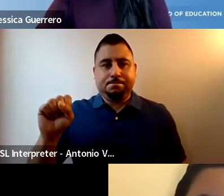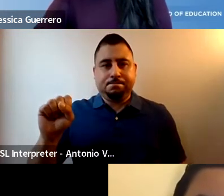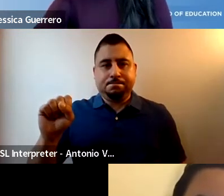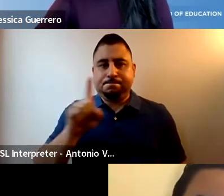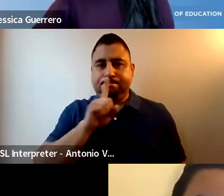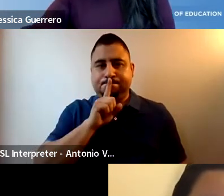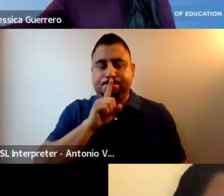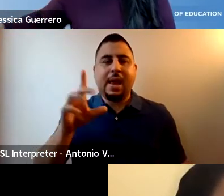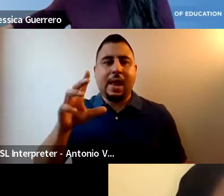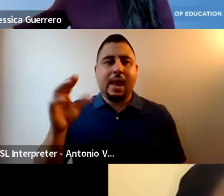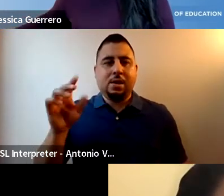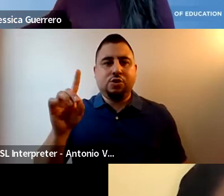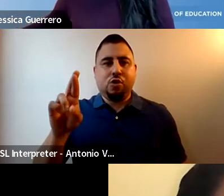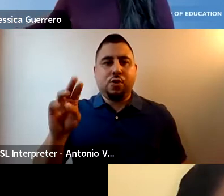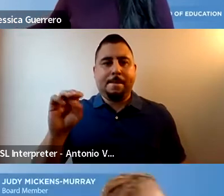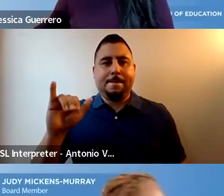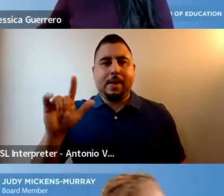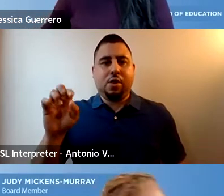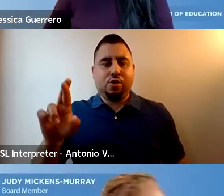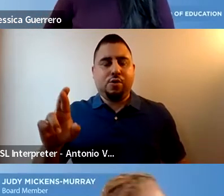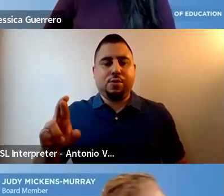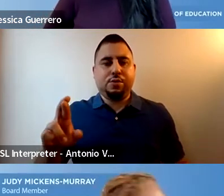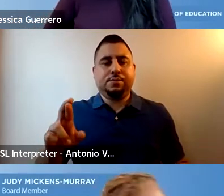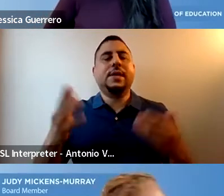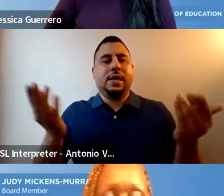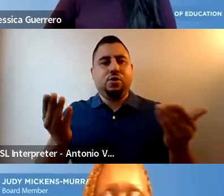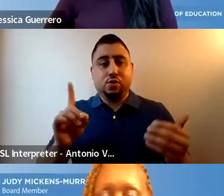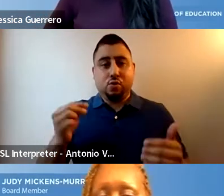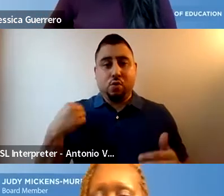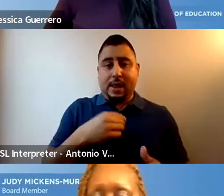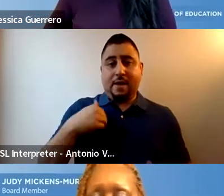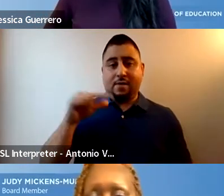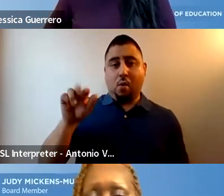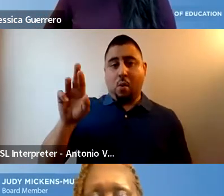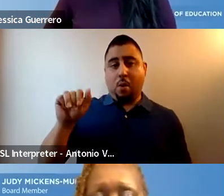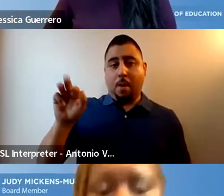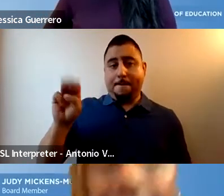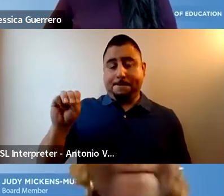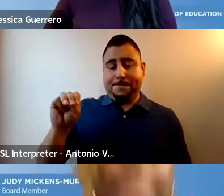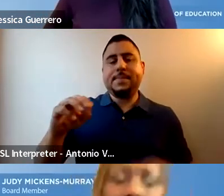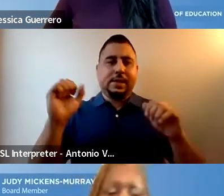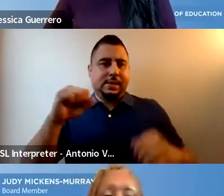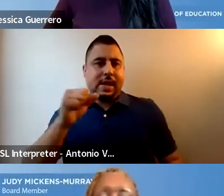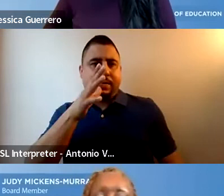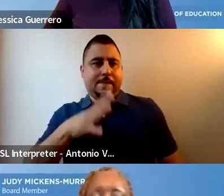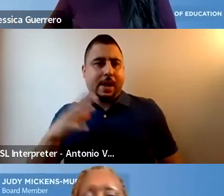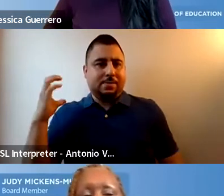And Dr. Miller? Present. Do we have a quorum? Yes, Madam Chair. Thank